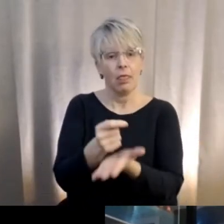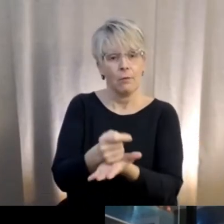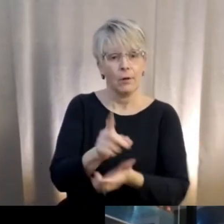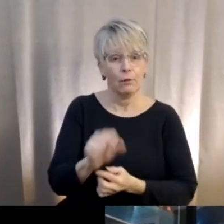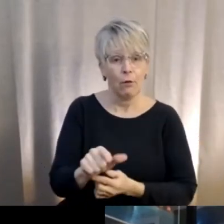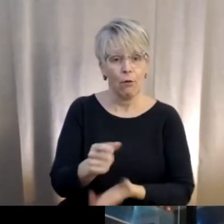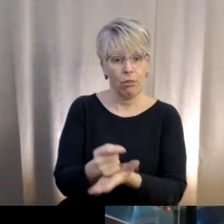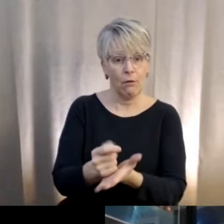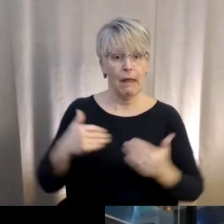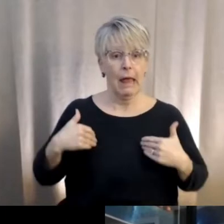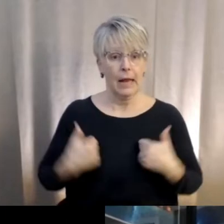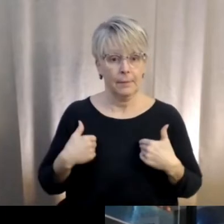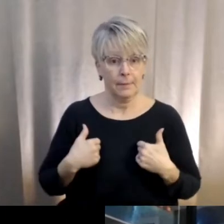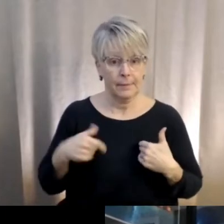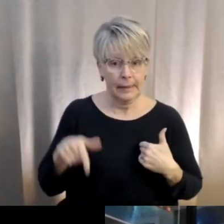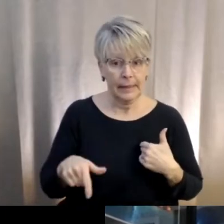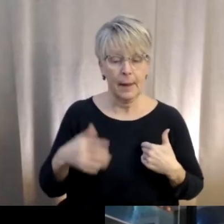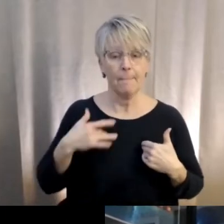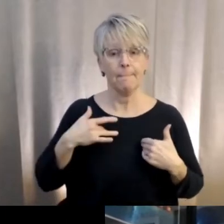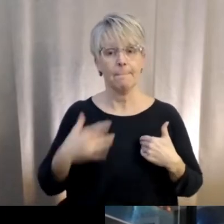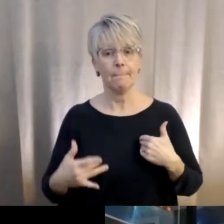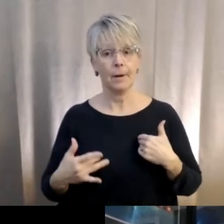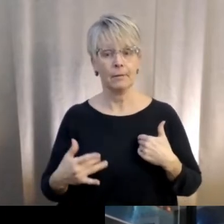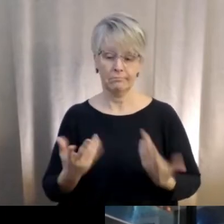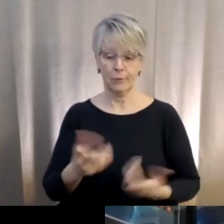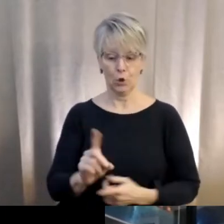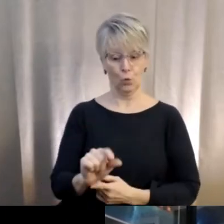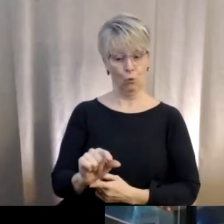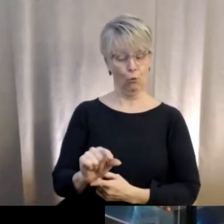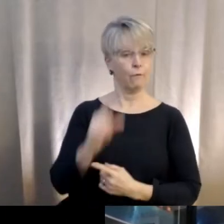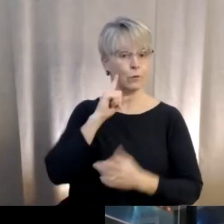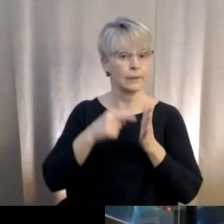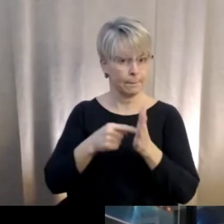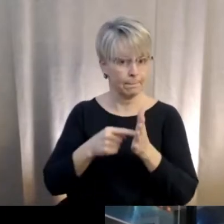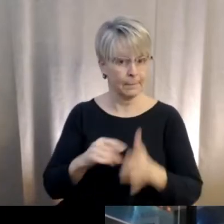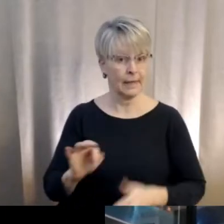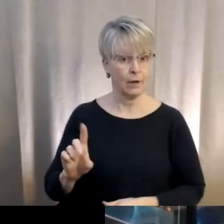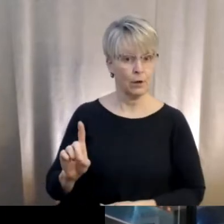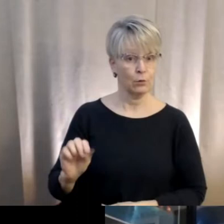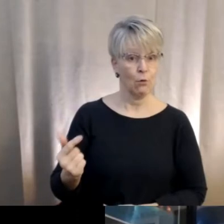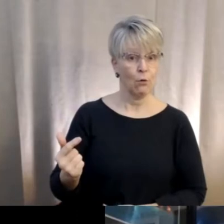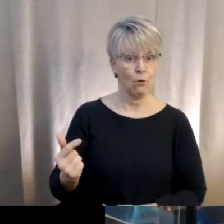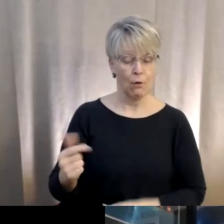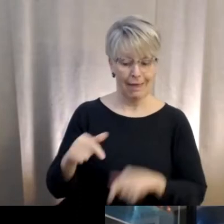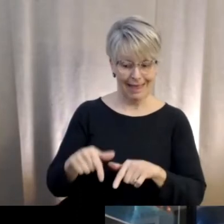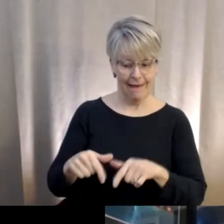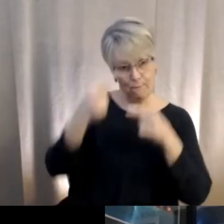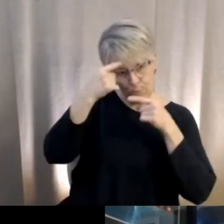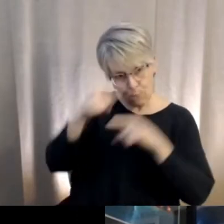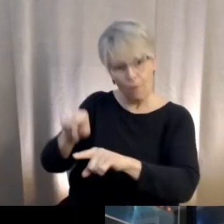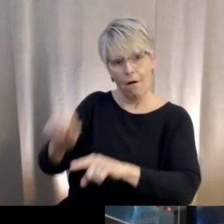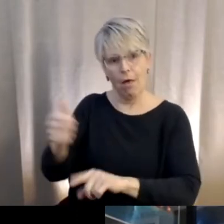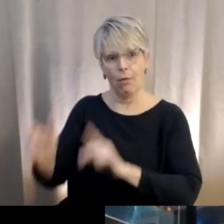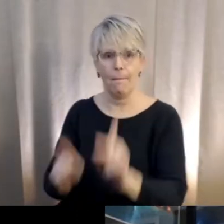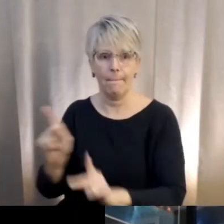tend to be, let's say, dog in this circumstance, where it's for other people. So like